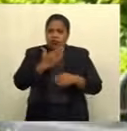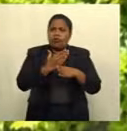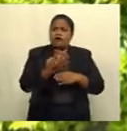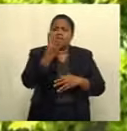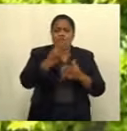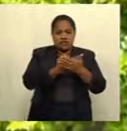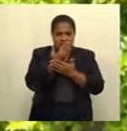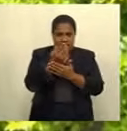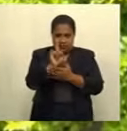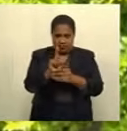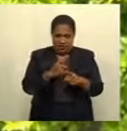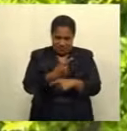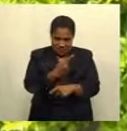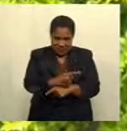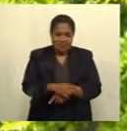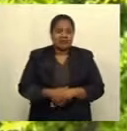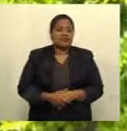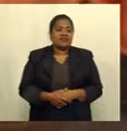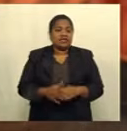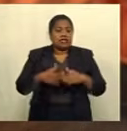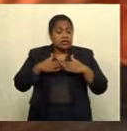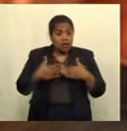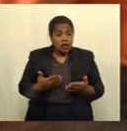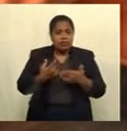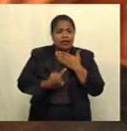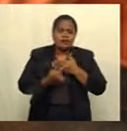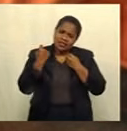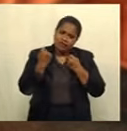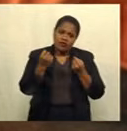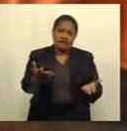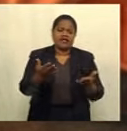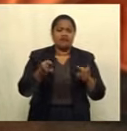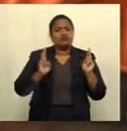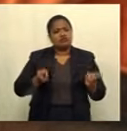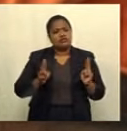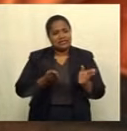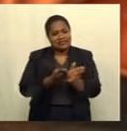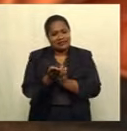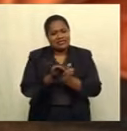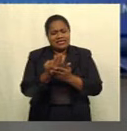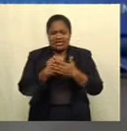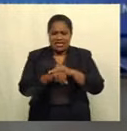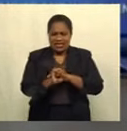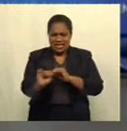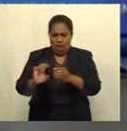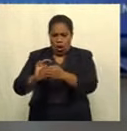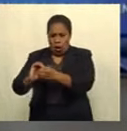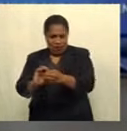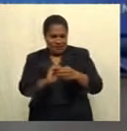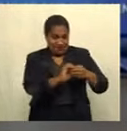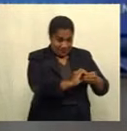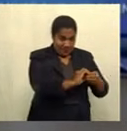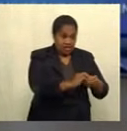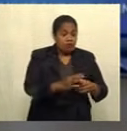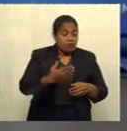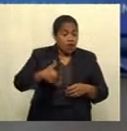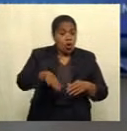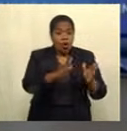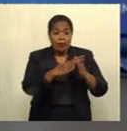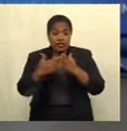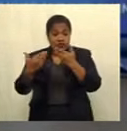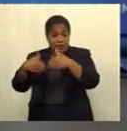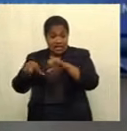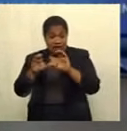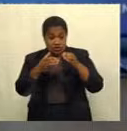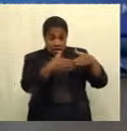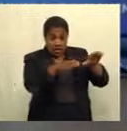this challenge, the town councils are providing normal services in their respective municipalities. All municipal councils,